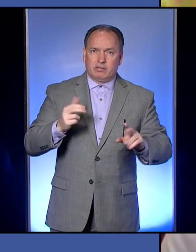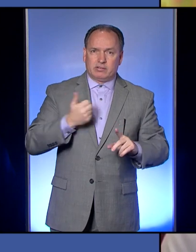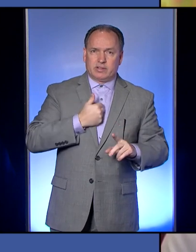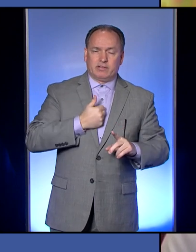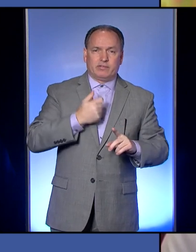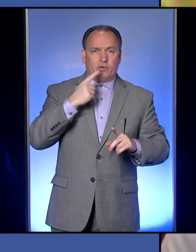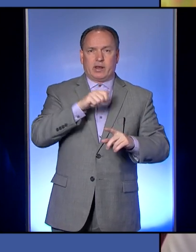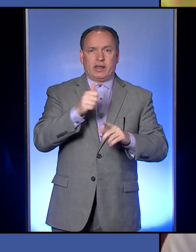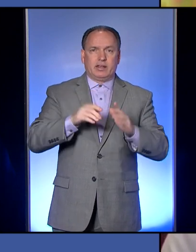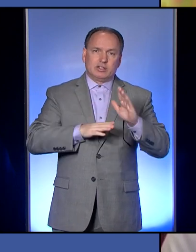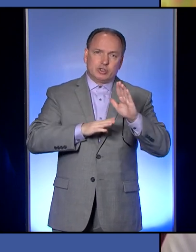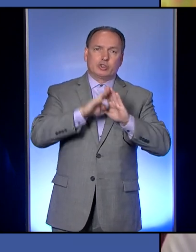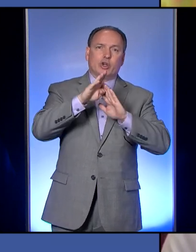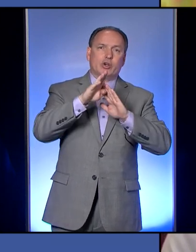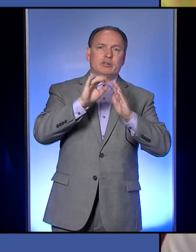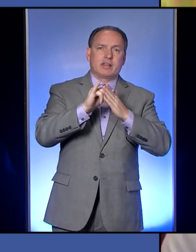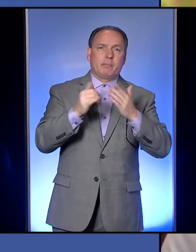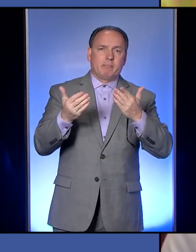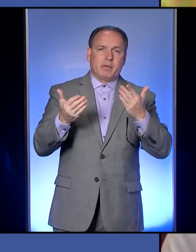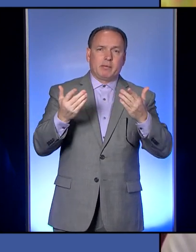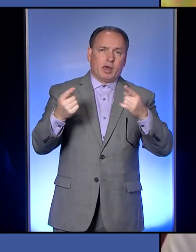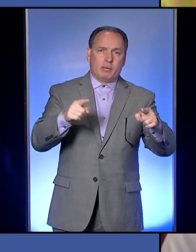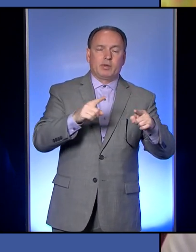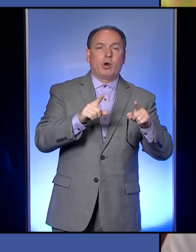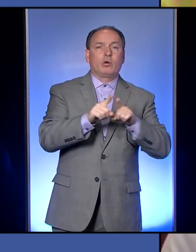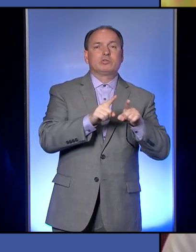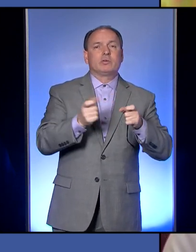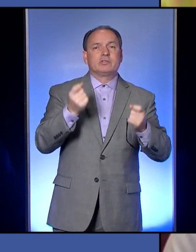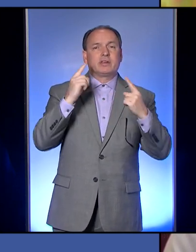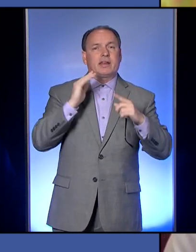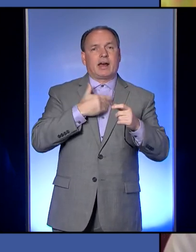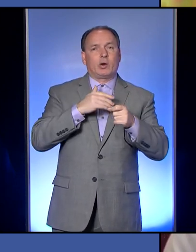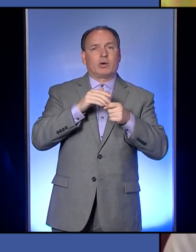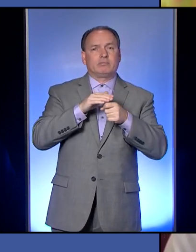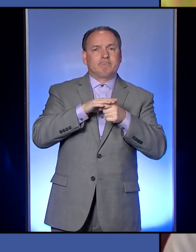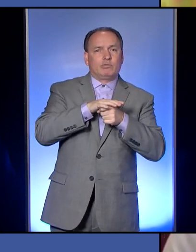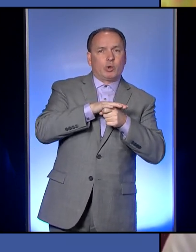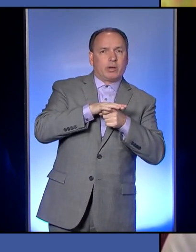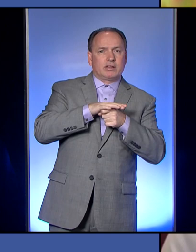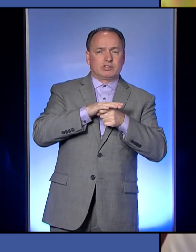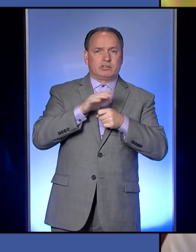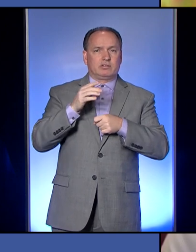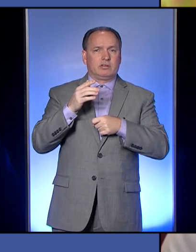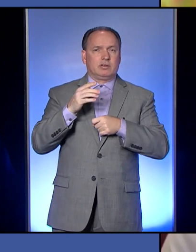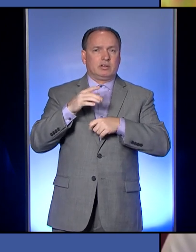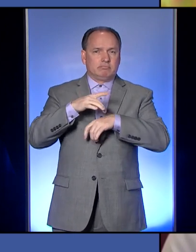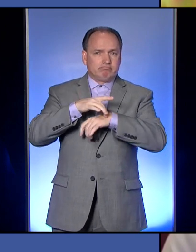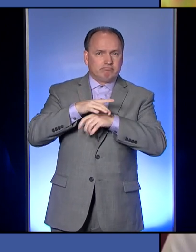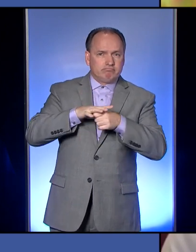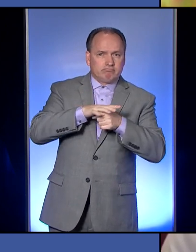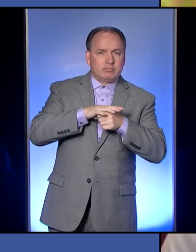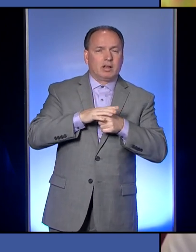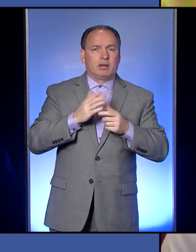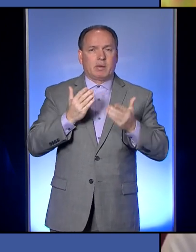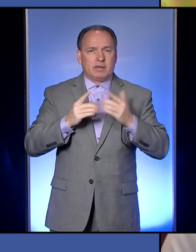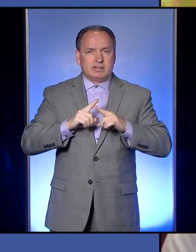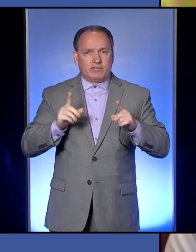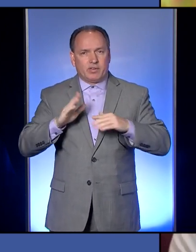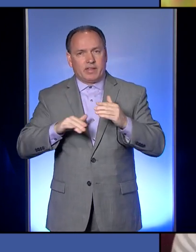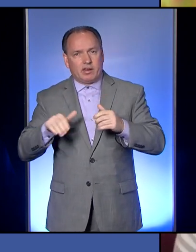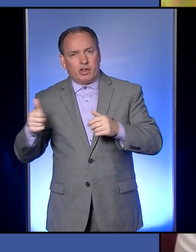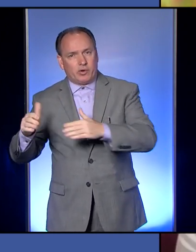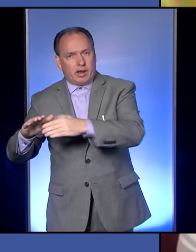might occur, but also understand that our geographic location and our logistics may play out differently than other